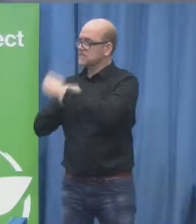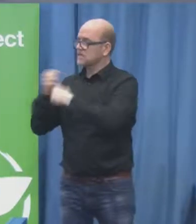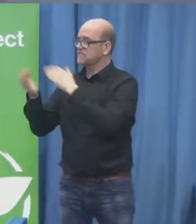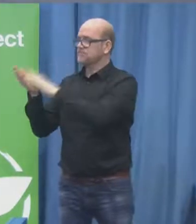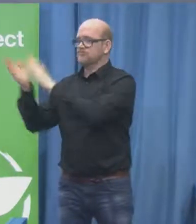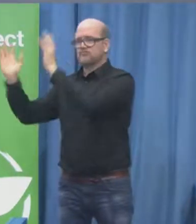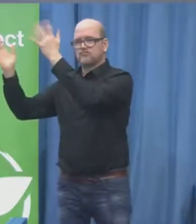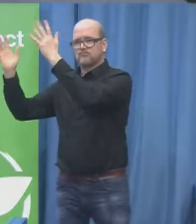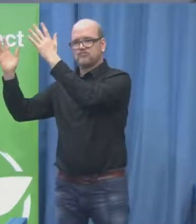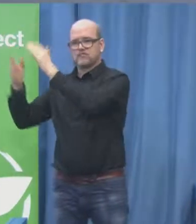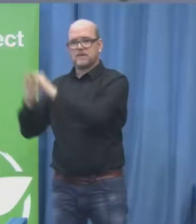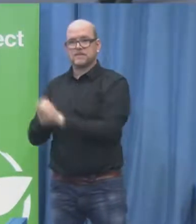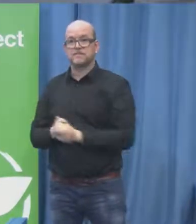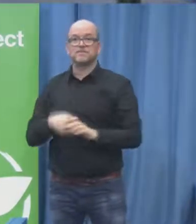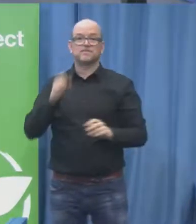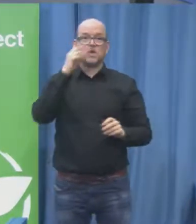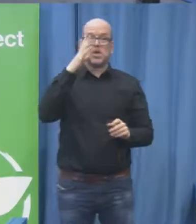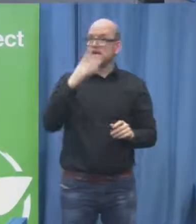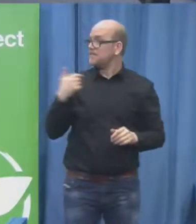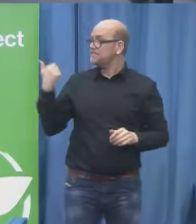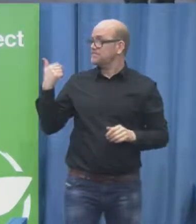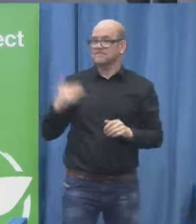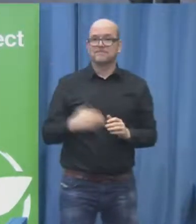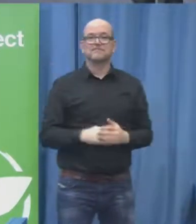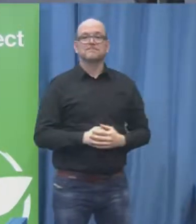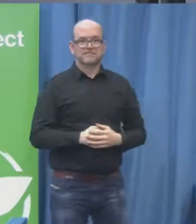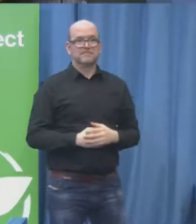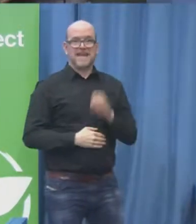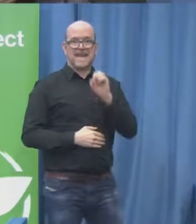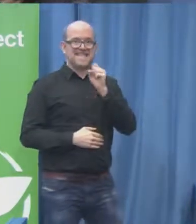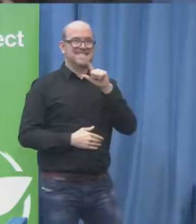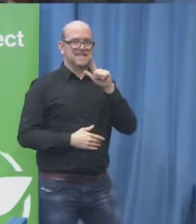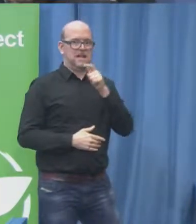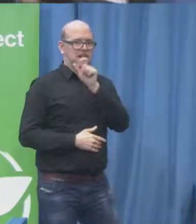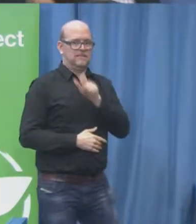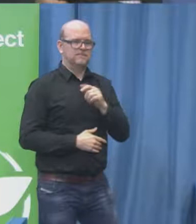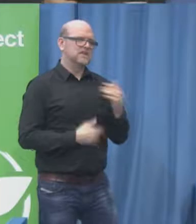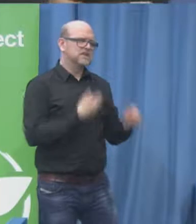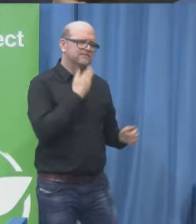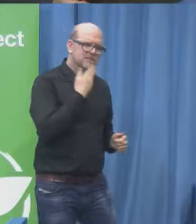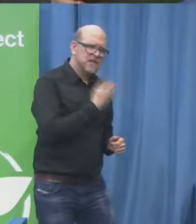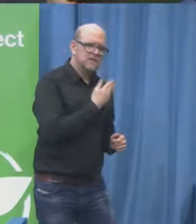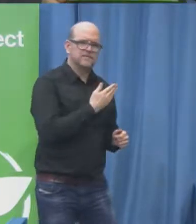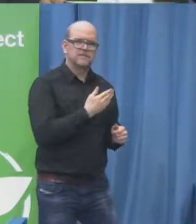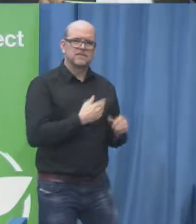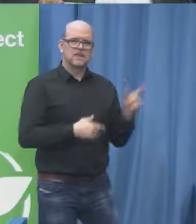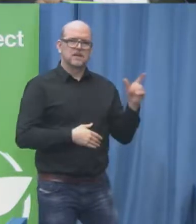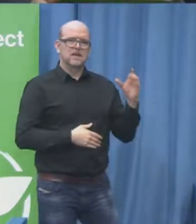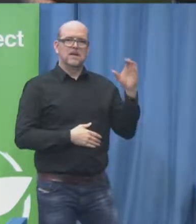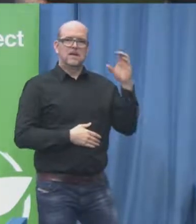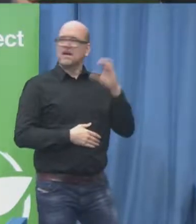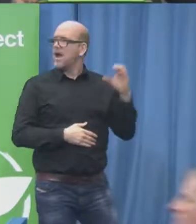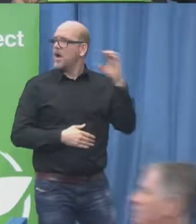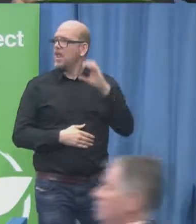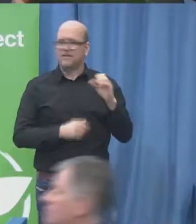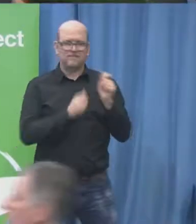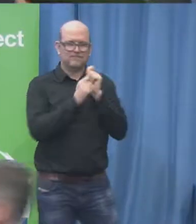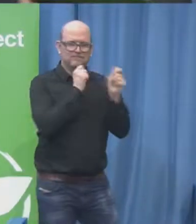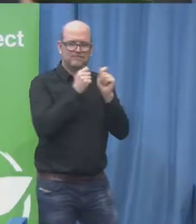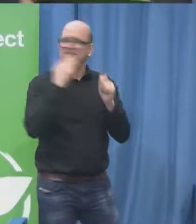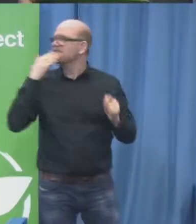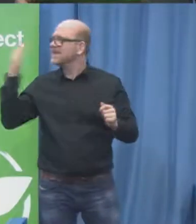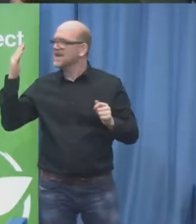we go. Yes, thank you, Caroline, and hello again to everybody who remained